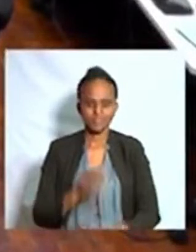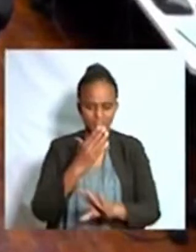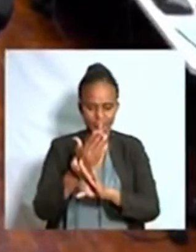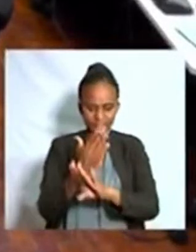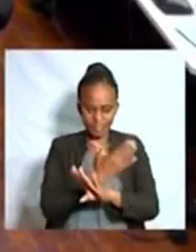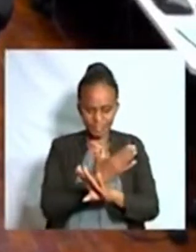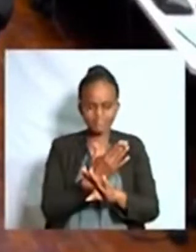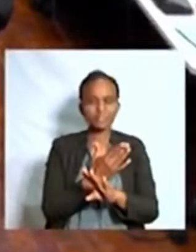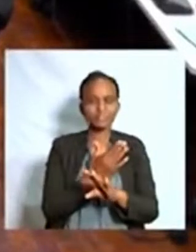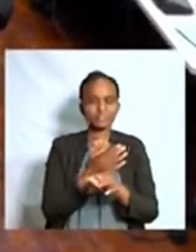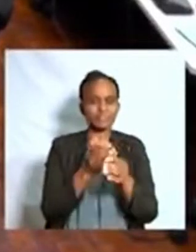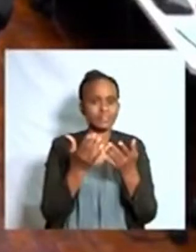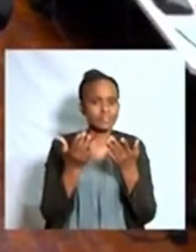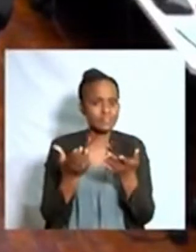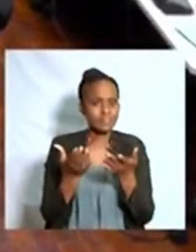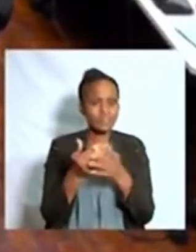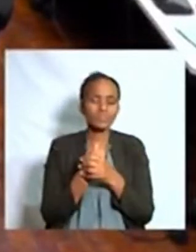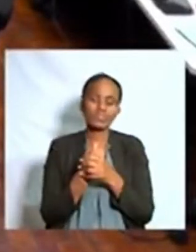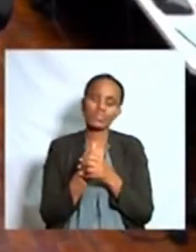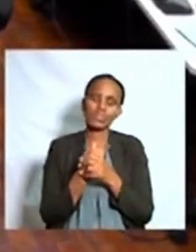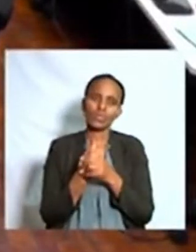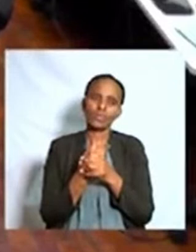it's going to cover